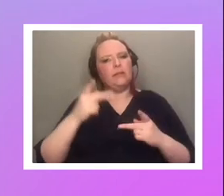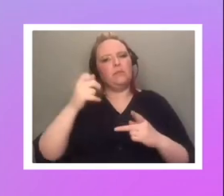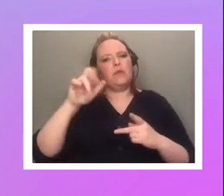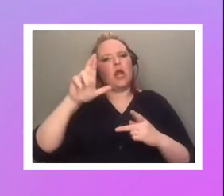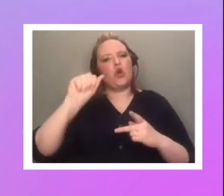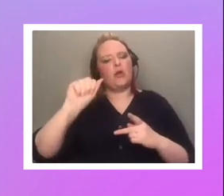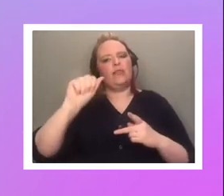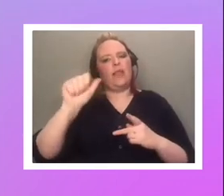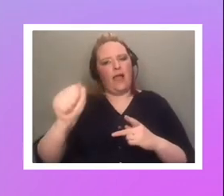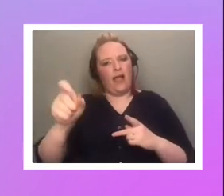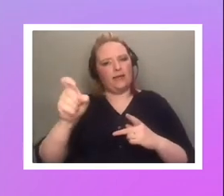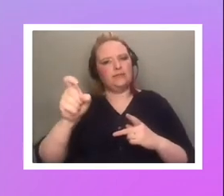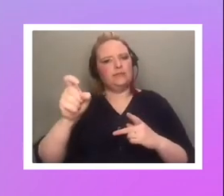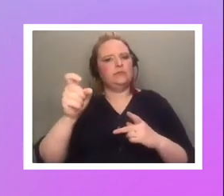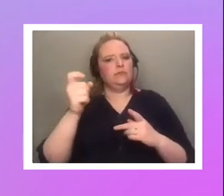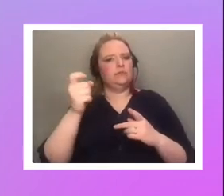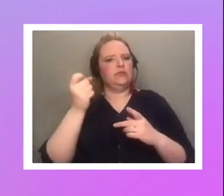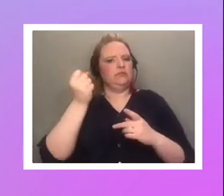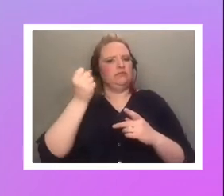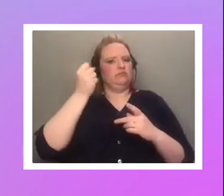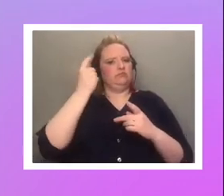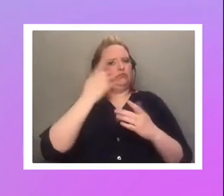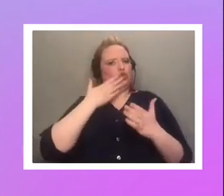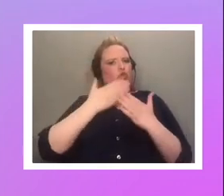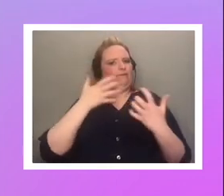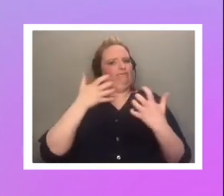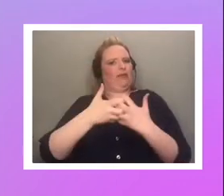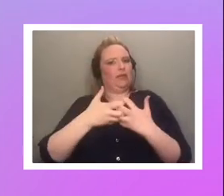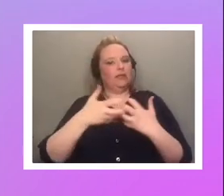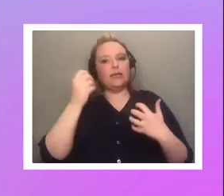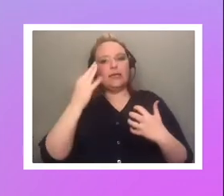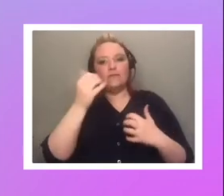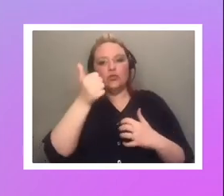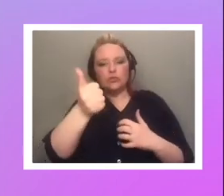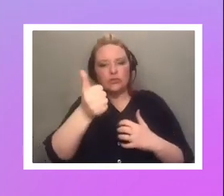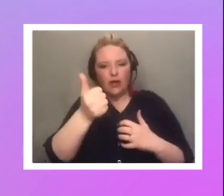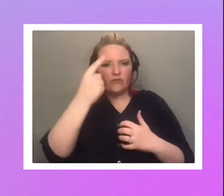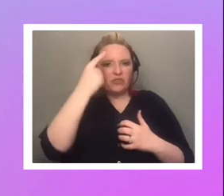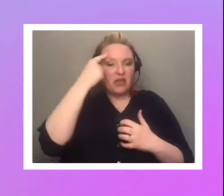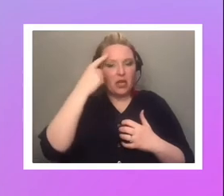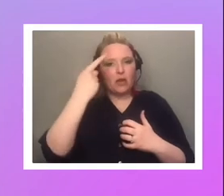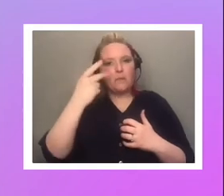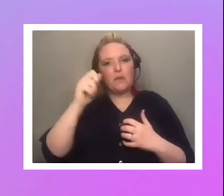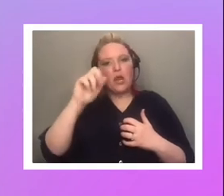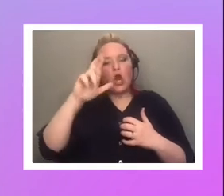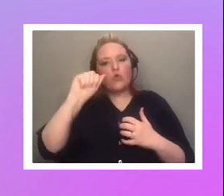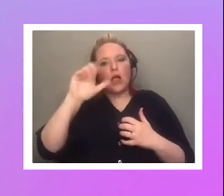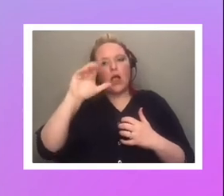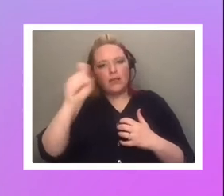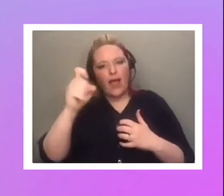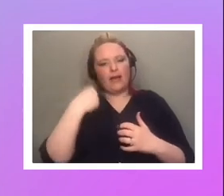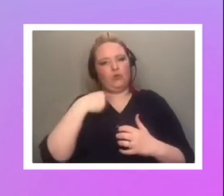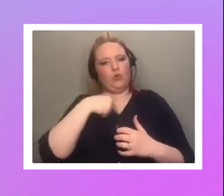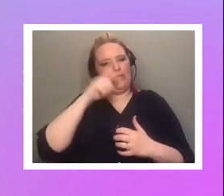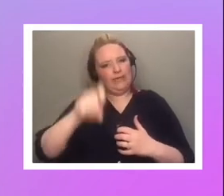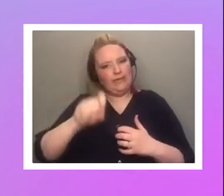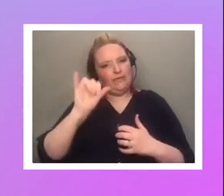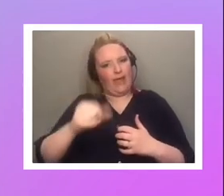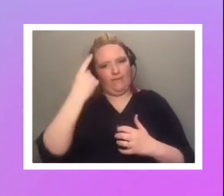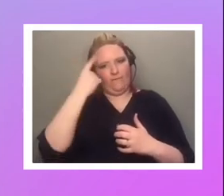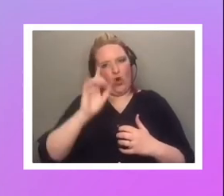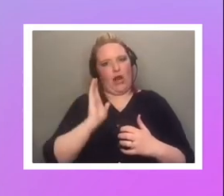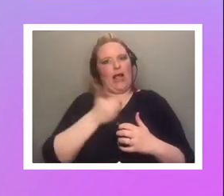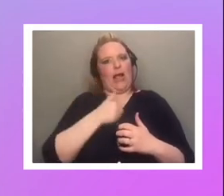sense. So if you are in one of those cases where you're like, you know what, parallax is what we need for this site and this